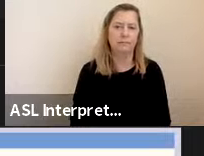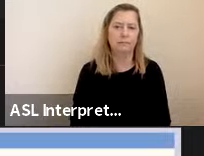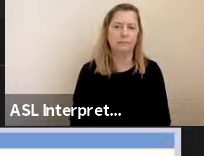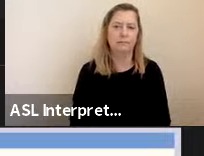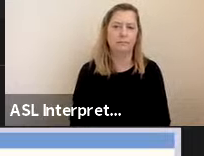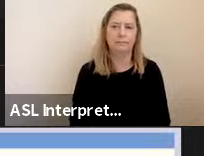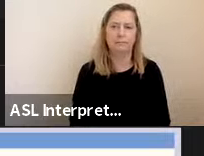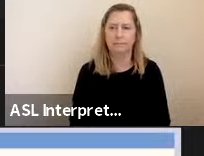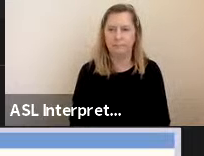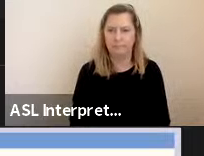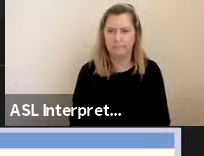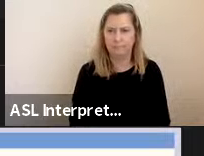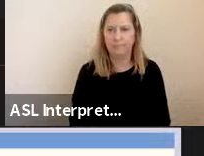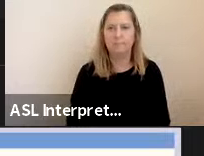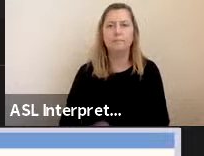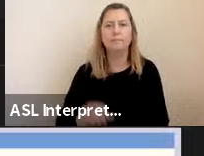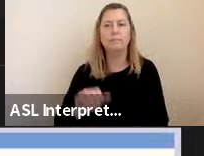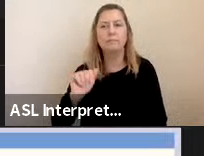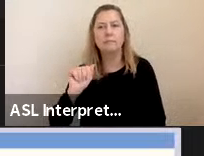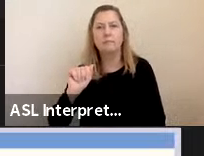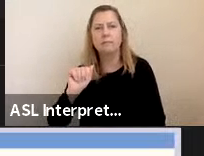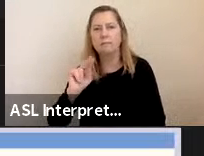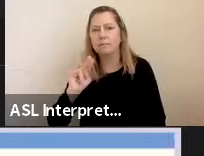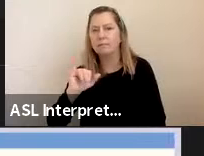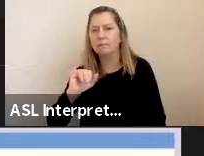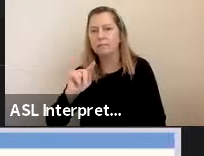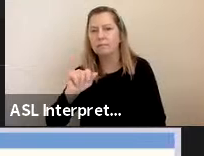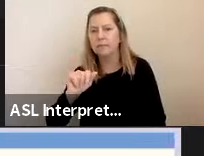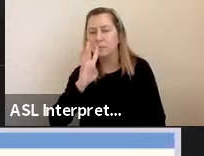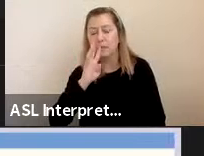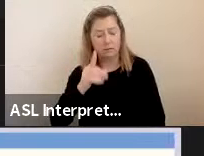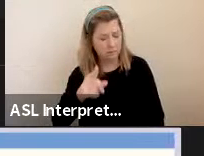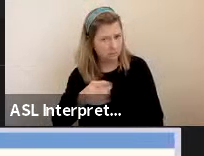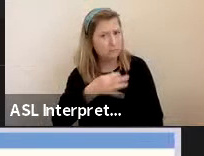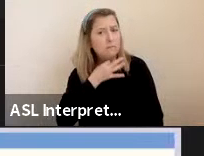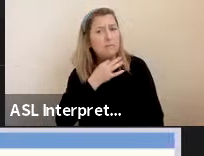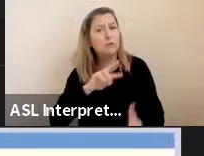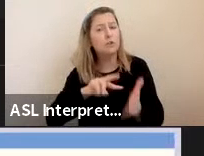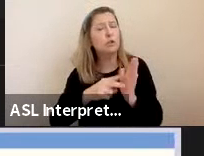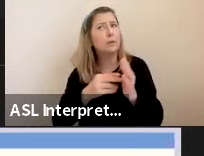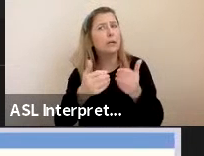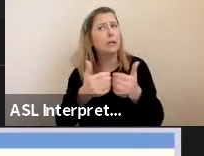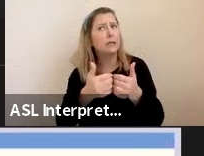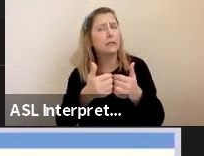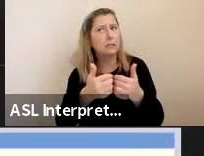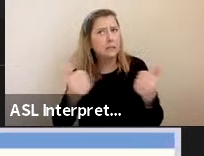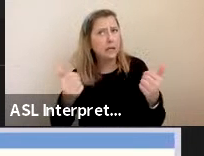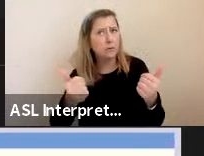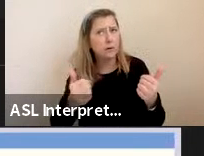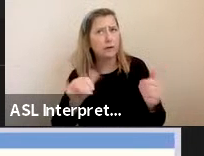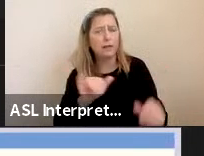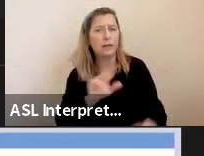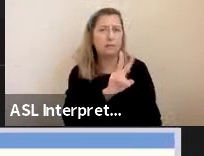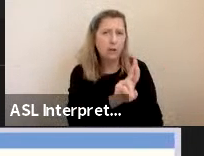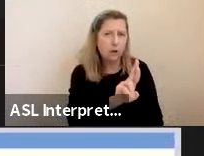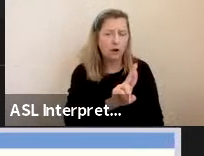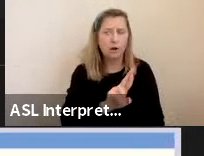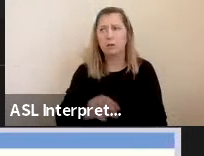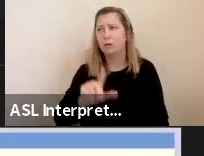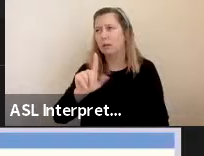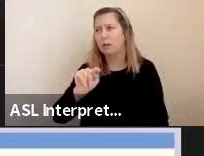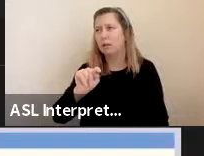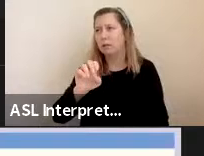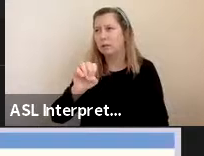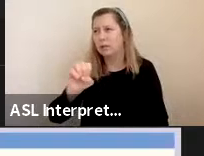Shirley, can I get some clarification? Is that, are you talking about separate rates like VR rates and lettuce